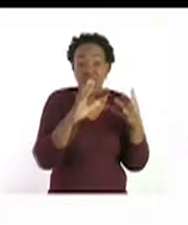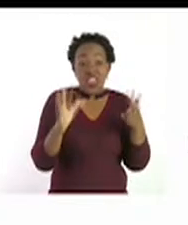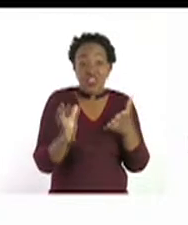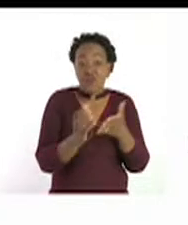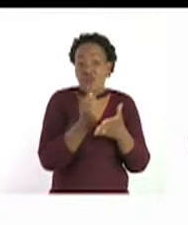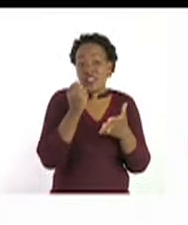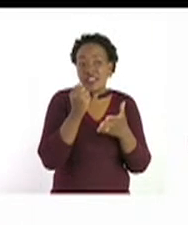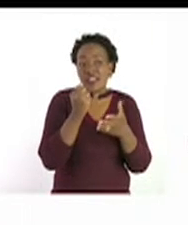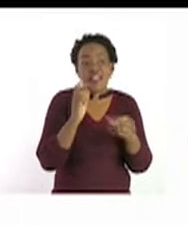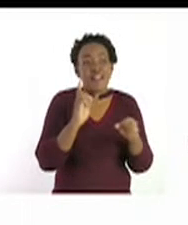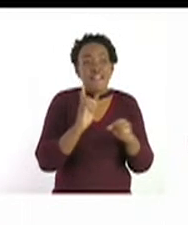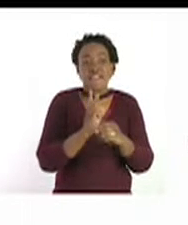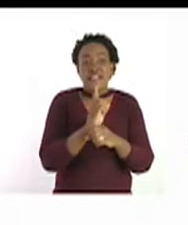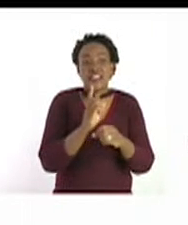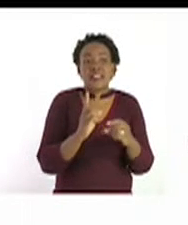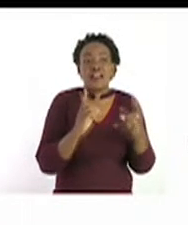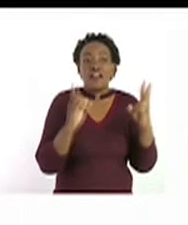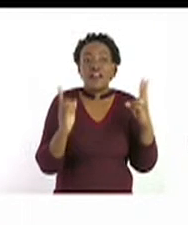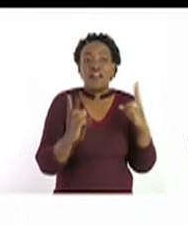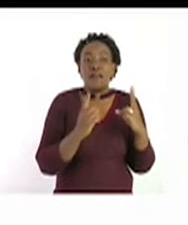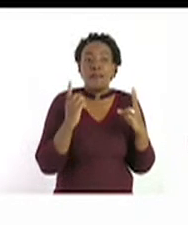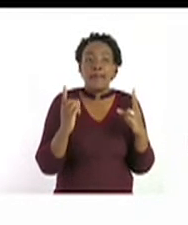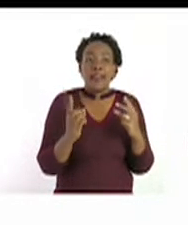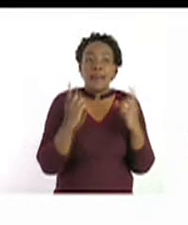wins the first game.